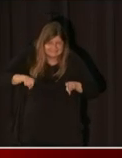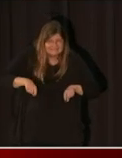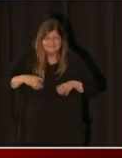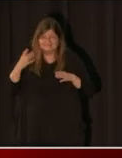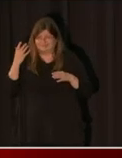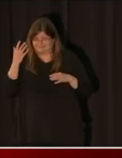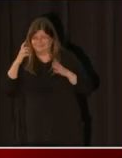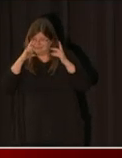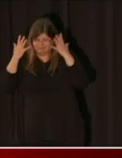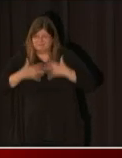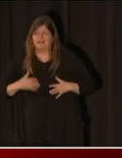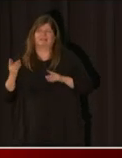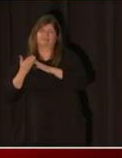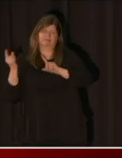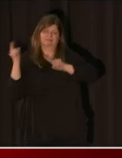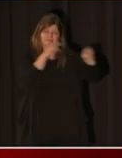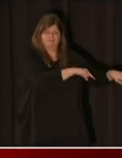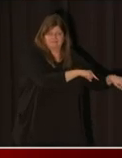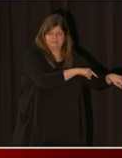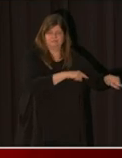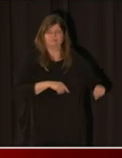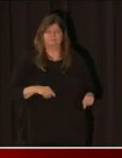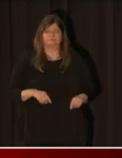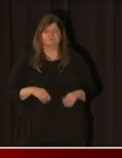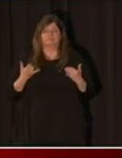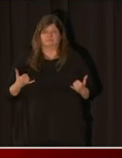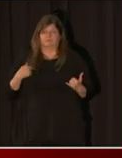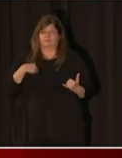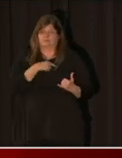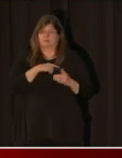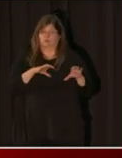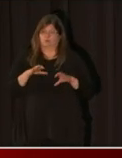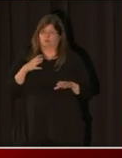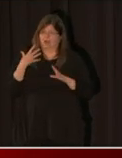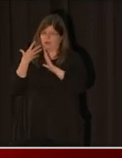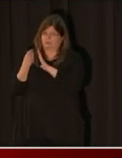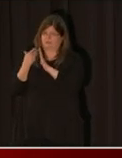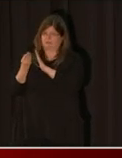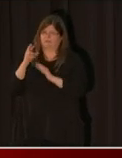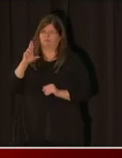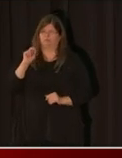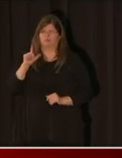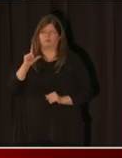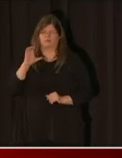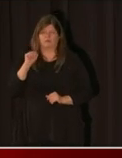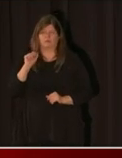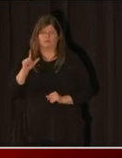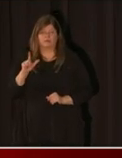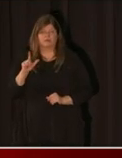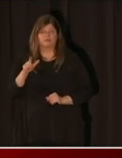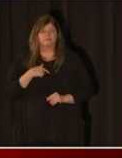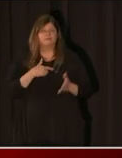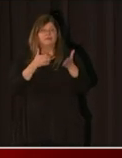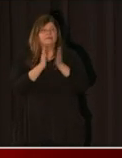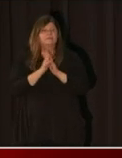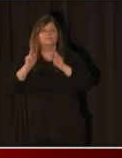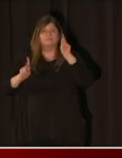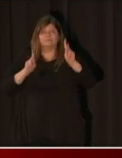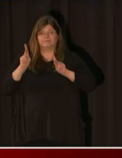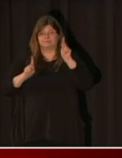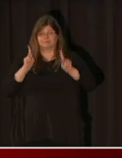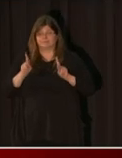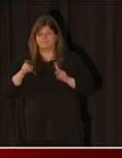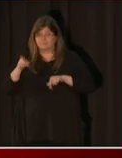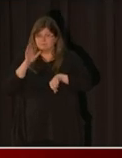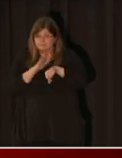conducting outdoor roll calls. We've asked the public to conduct interviews outside whenever possible.